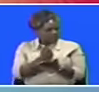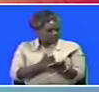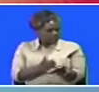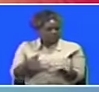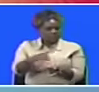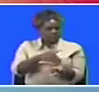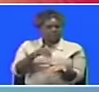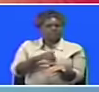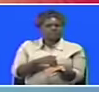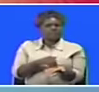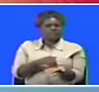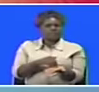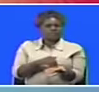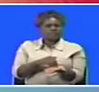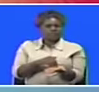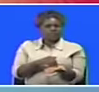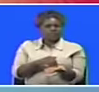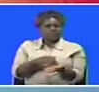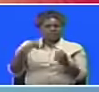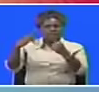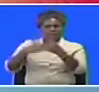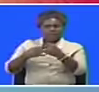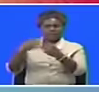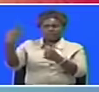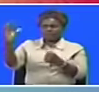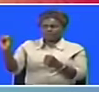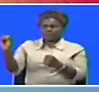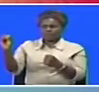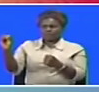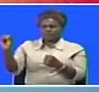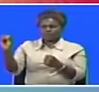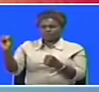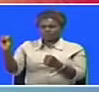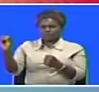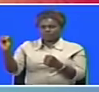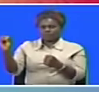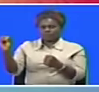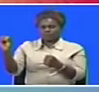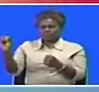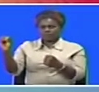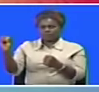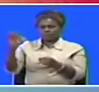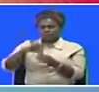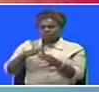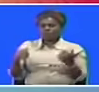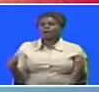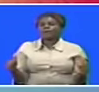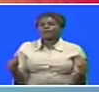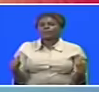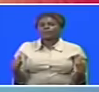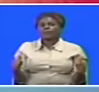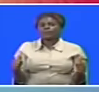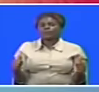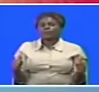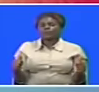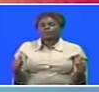stations actually that as late as 8:30 p.m. headed to 9 p.m., they were still queuing up to vote. That can actually tell you of how